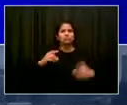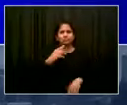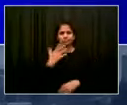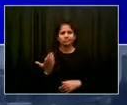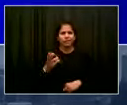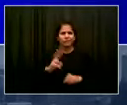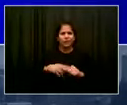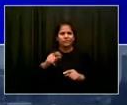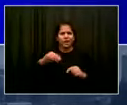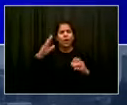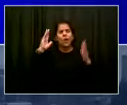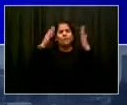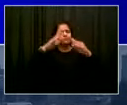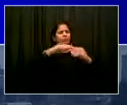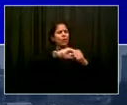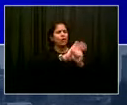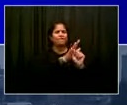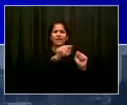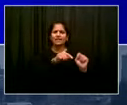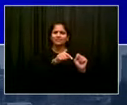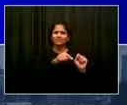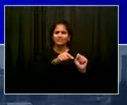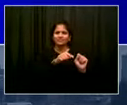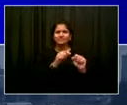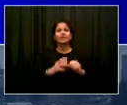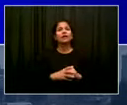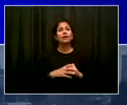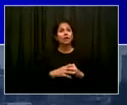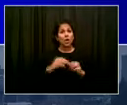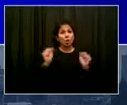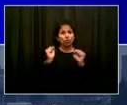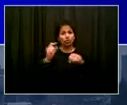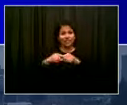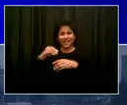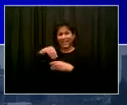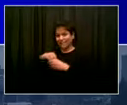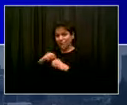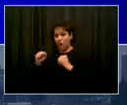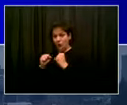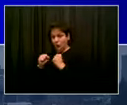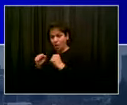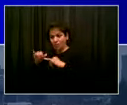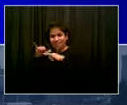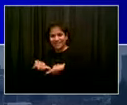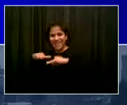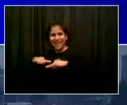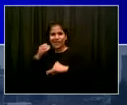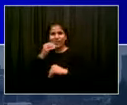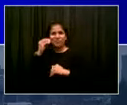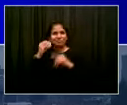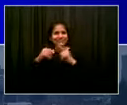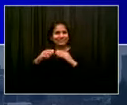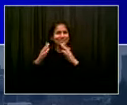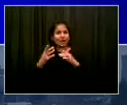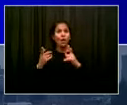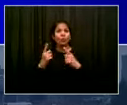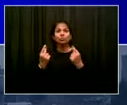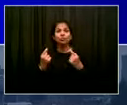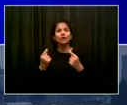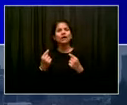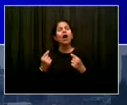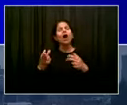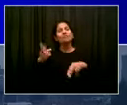the colder months, how we win this battle against COVID once and for all. The answer is always vaccinations. And here's